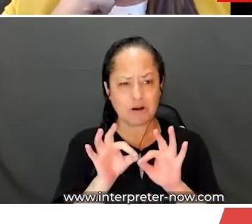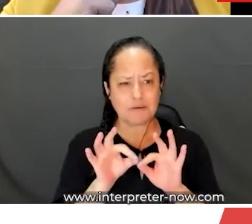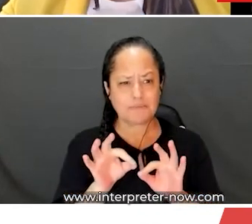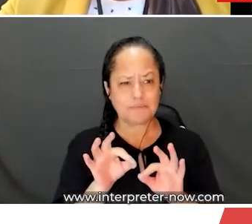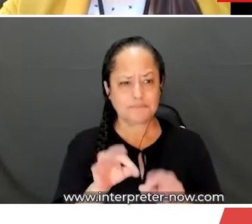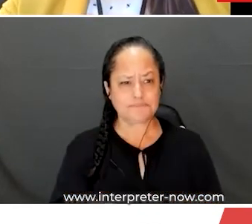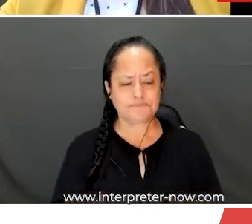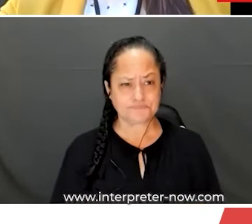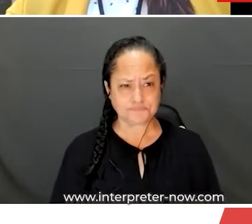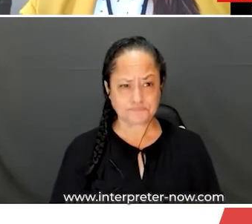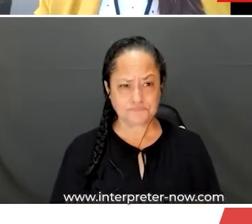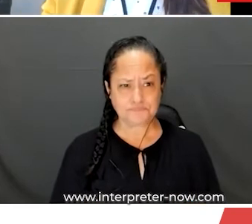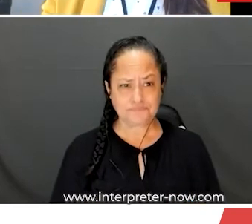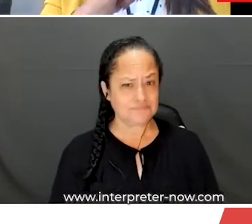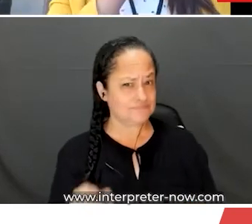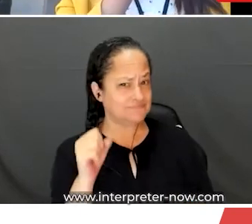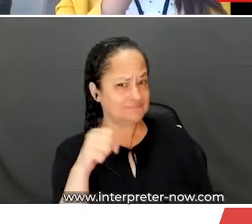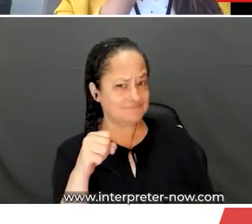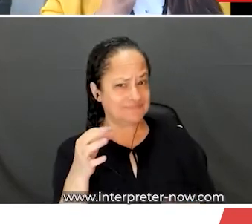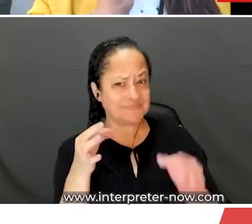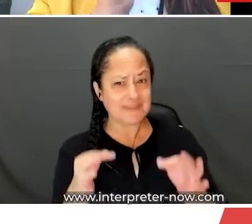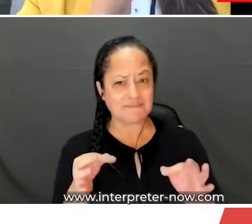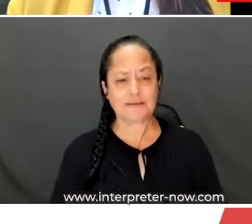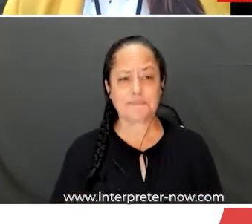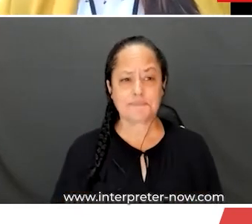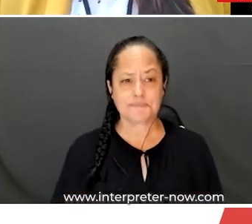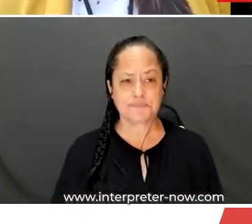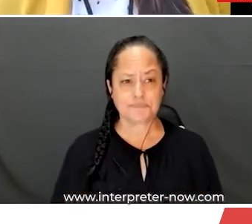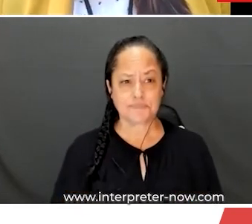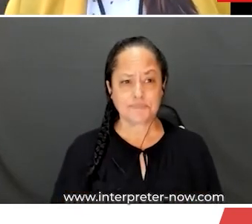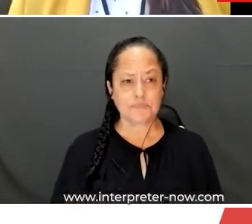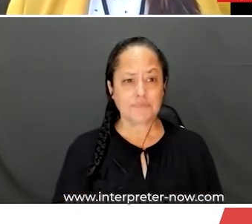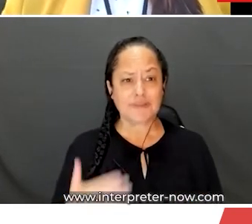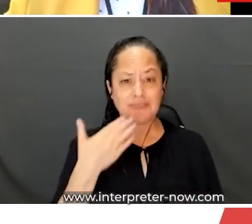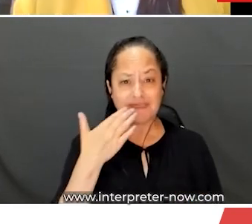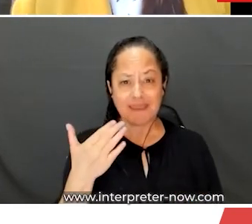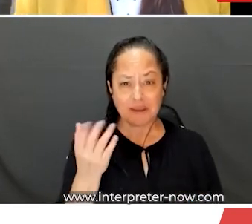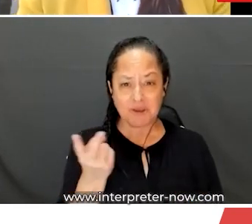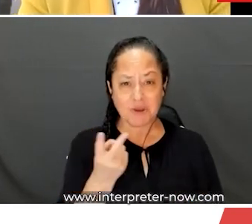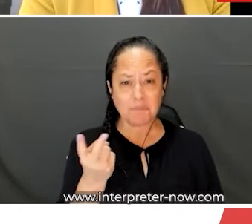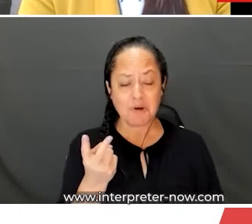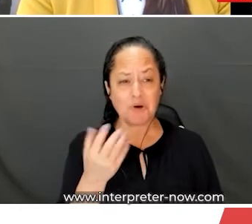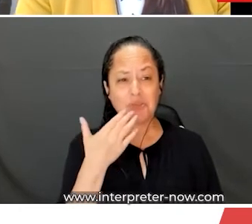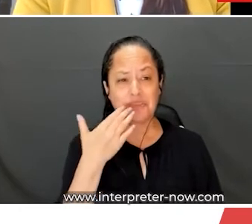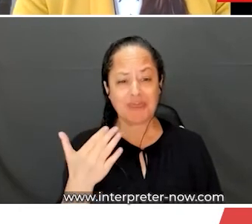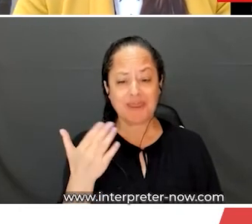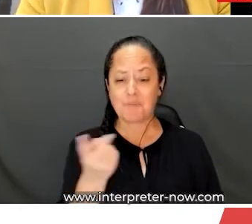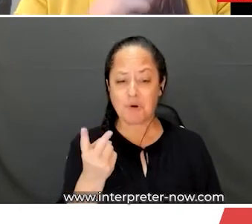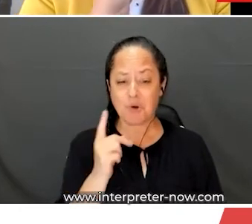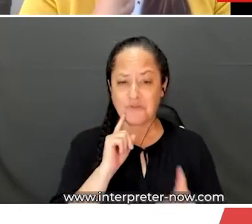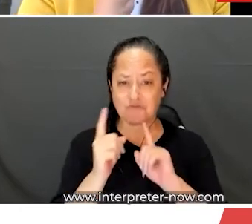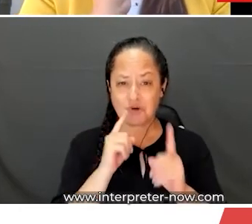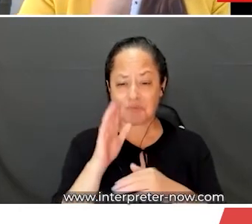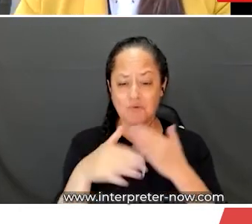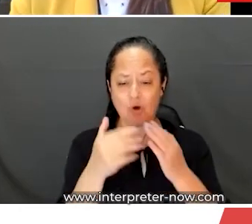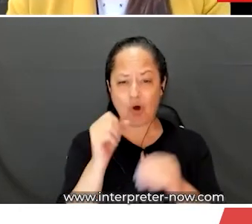Absolutely. a space. Yeah, absolutely. Well, I thank you both. Thank you both for this conversation and for all the work